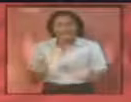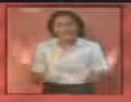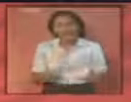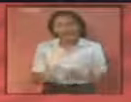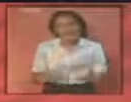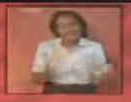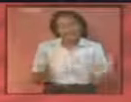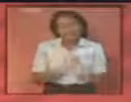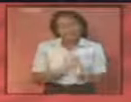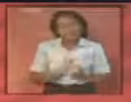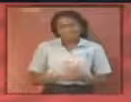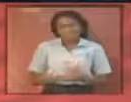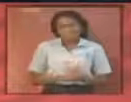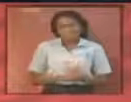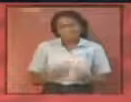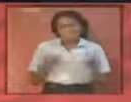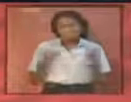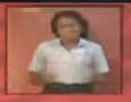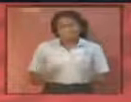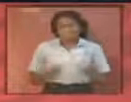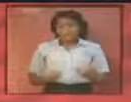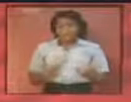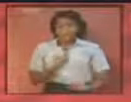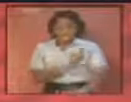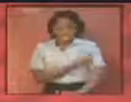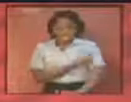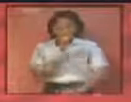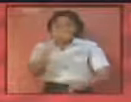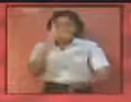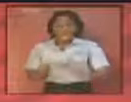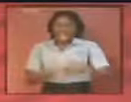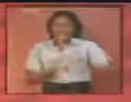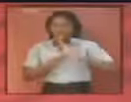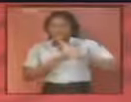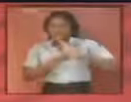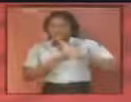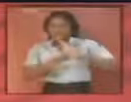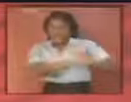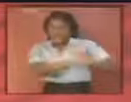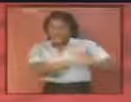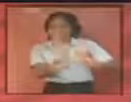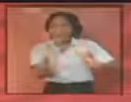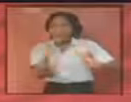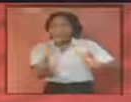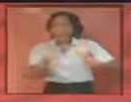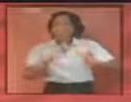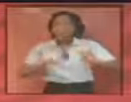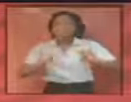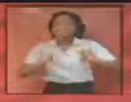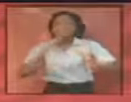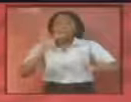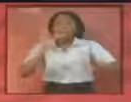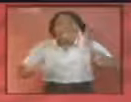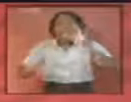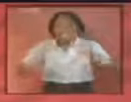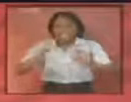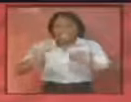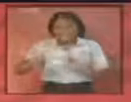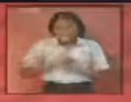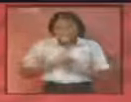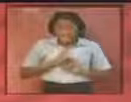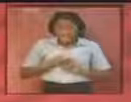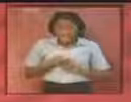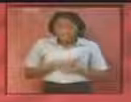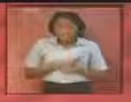the vaccines that we currently have prevent all infections, but they all reduce your chance of becoming sick if